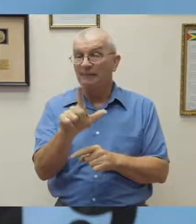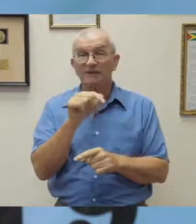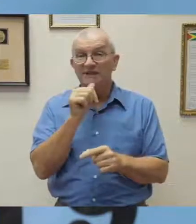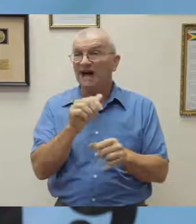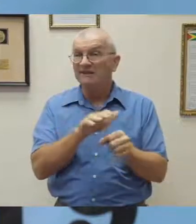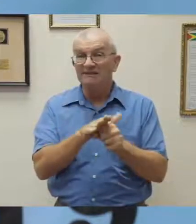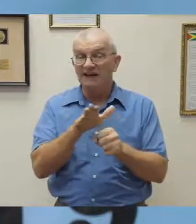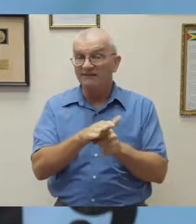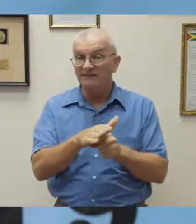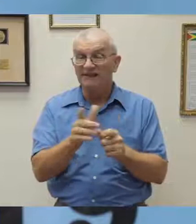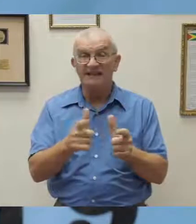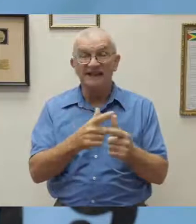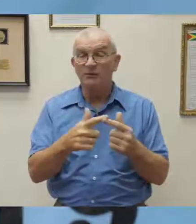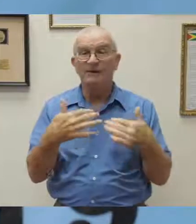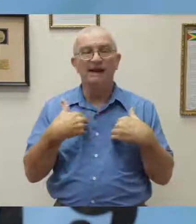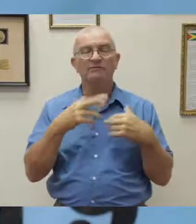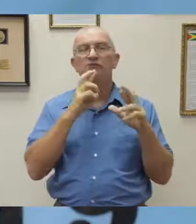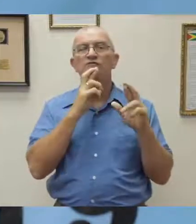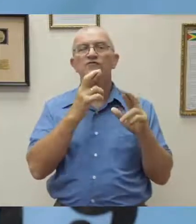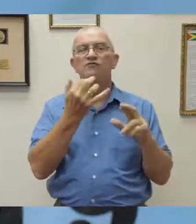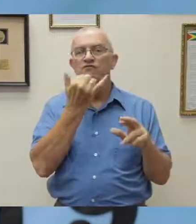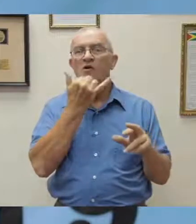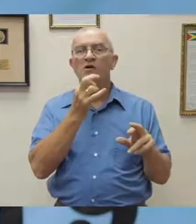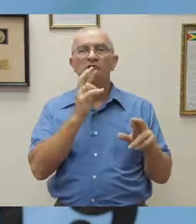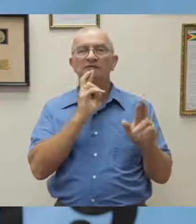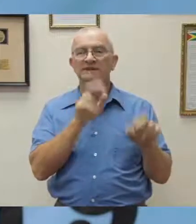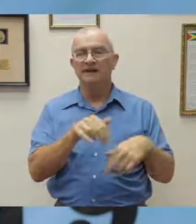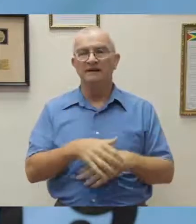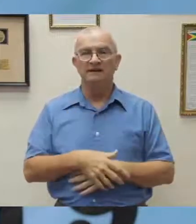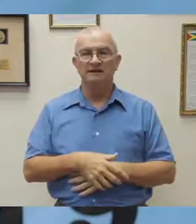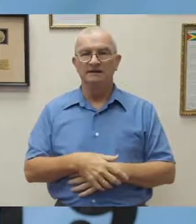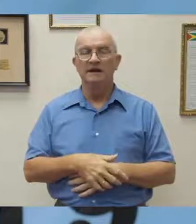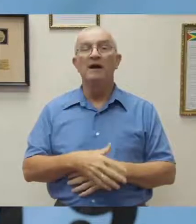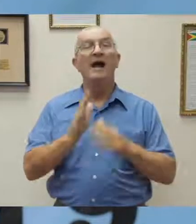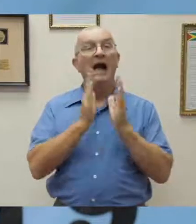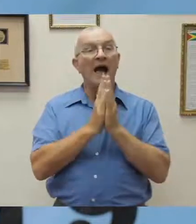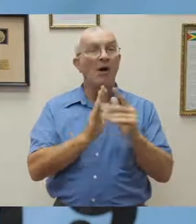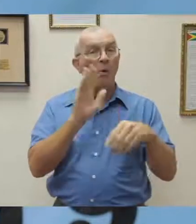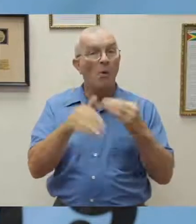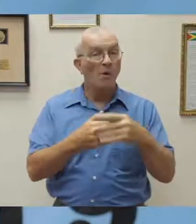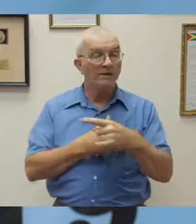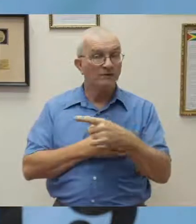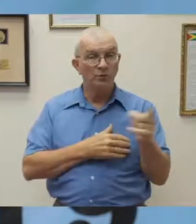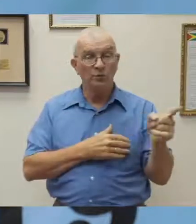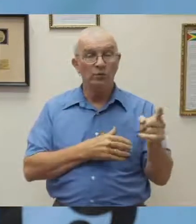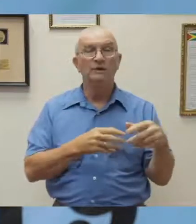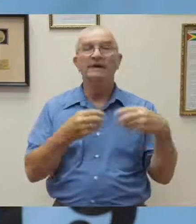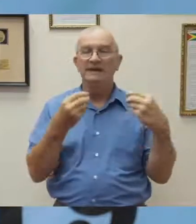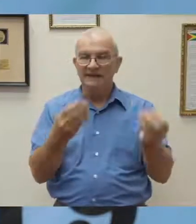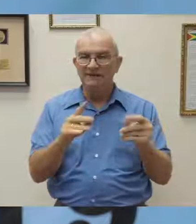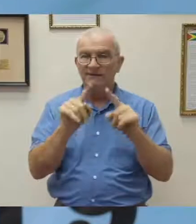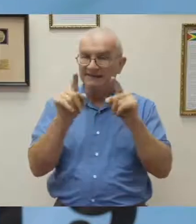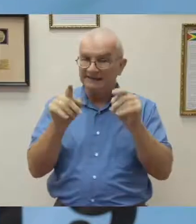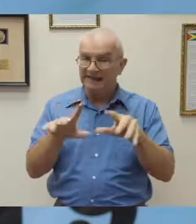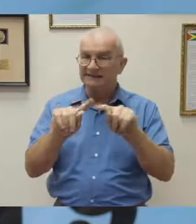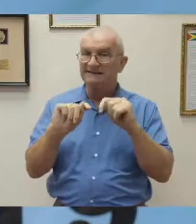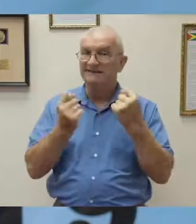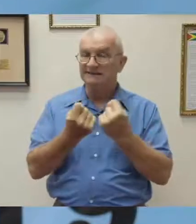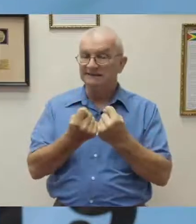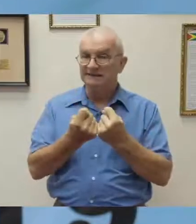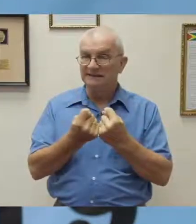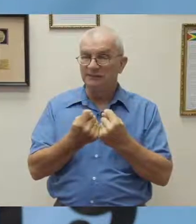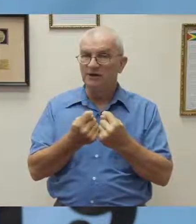can have the wrong result. So we ask all of you to give the testing team your